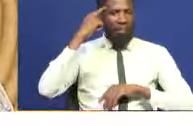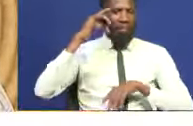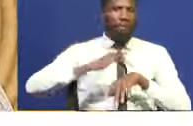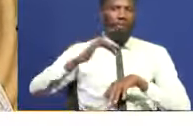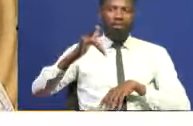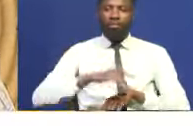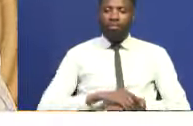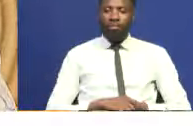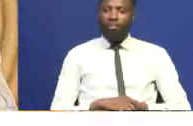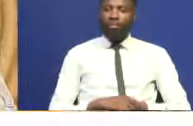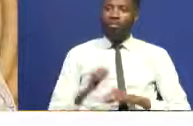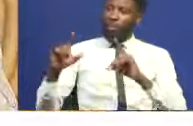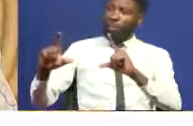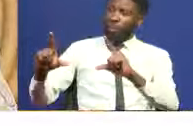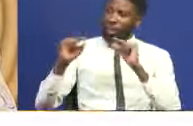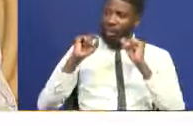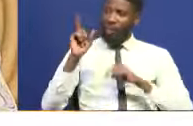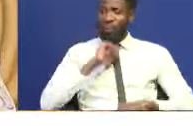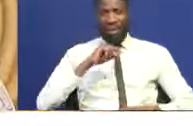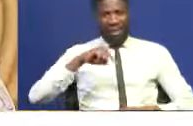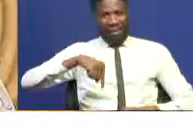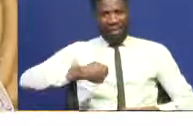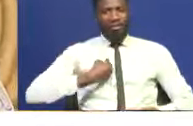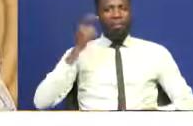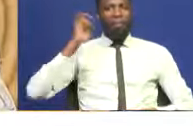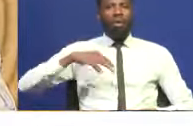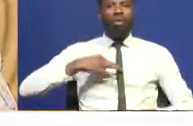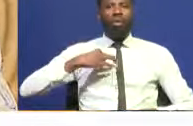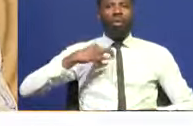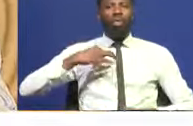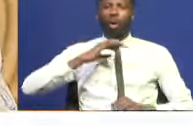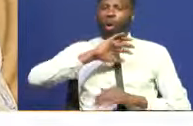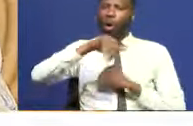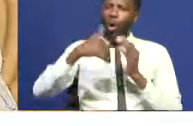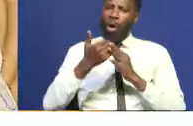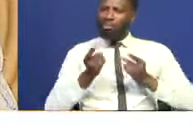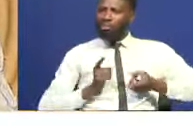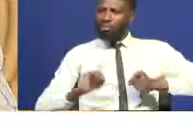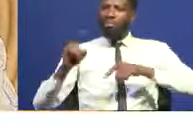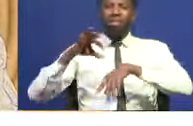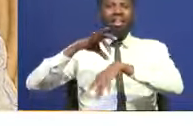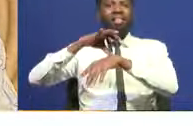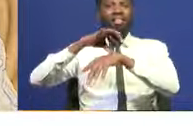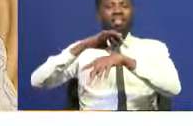me to strip naked. And I stripped naked.